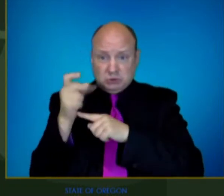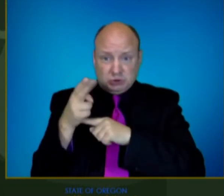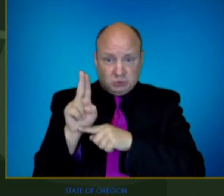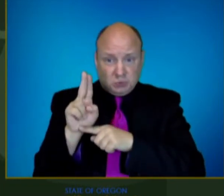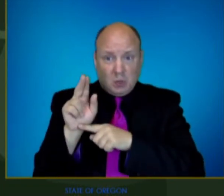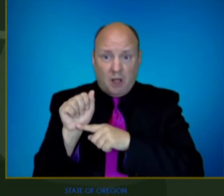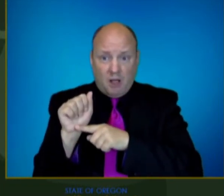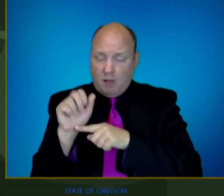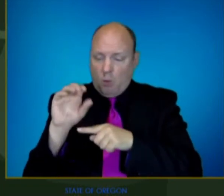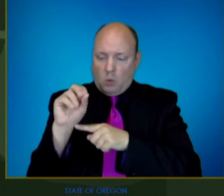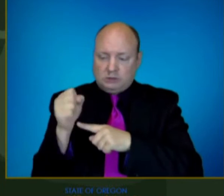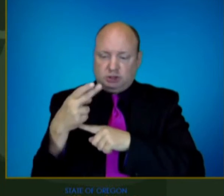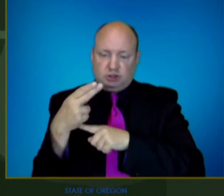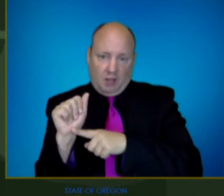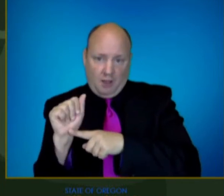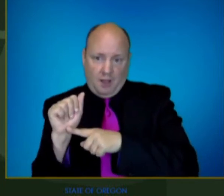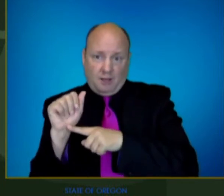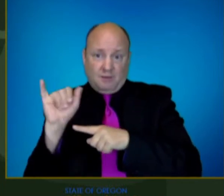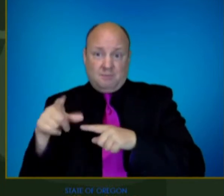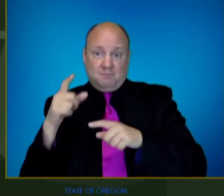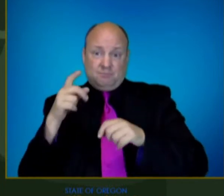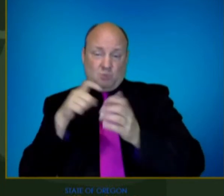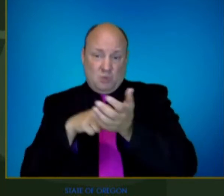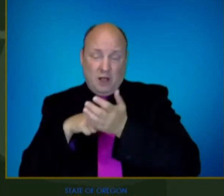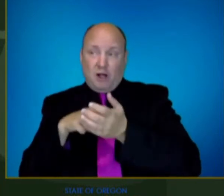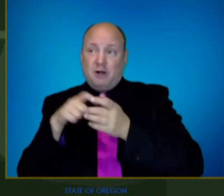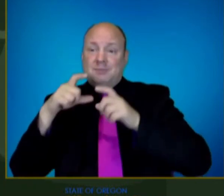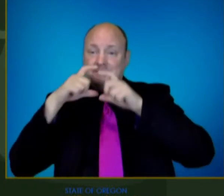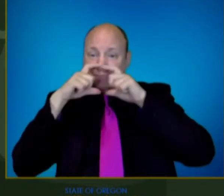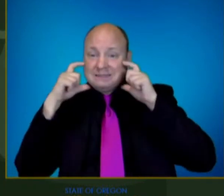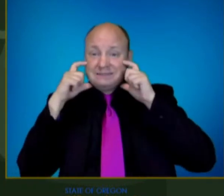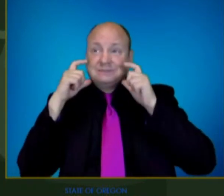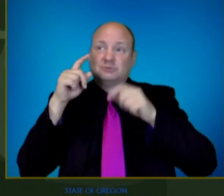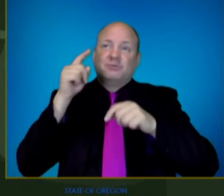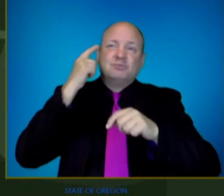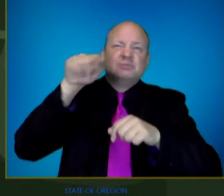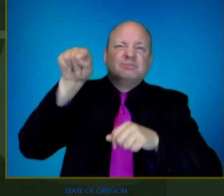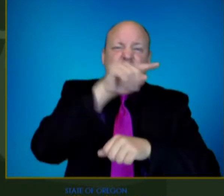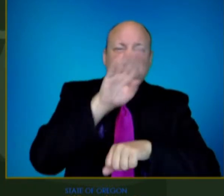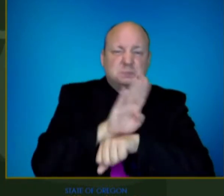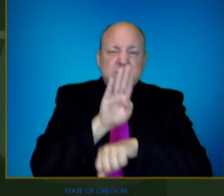are complying with this? So,